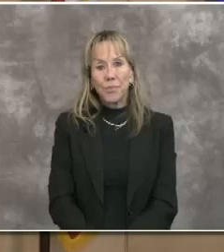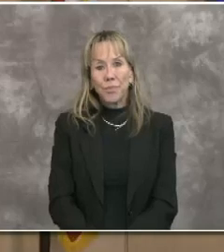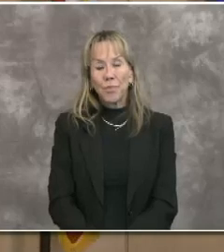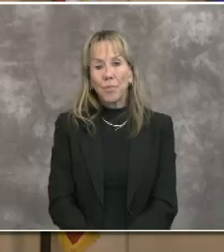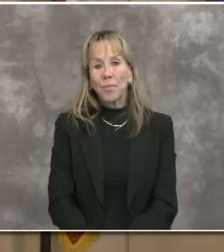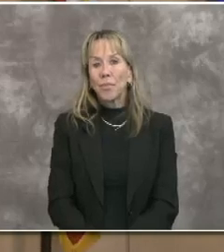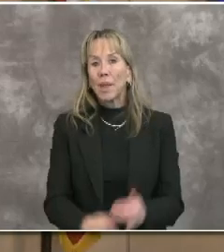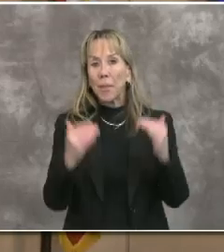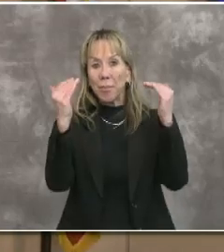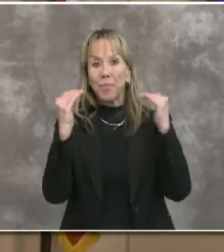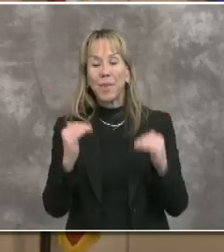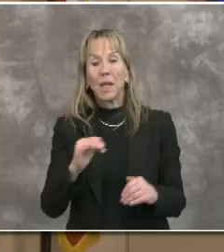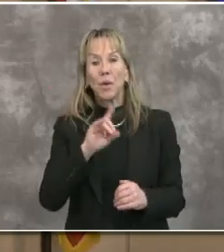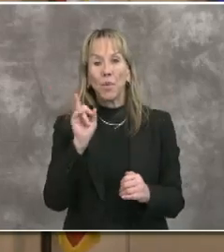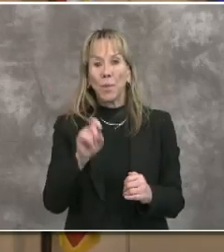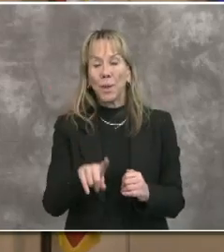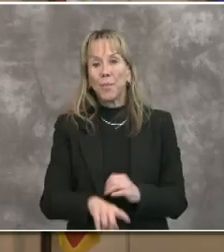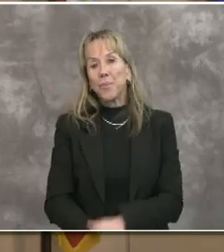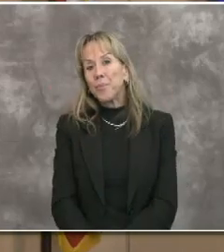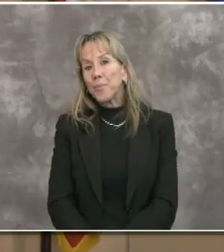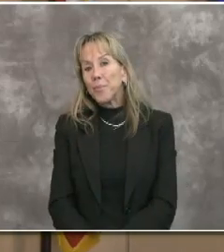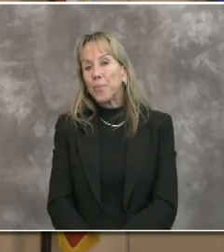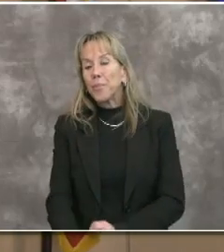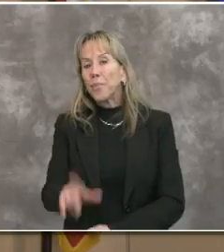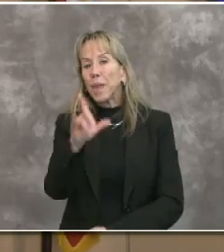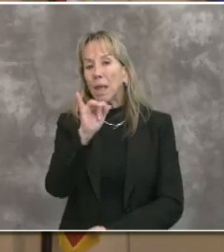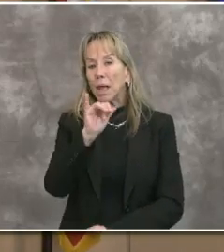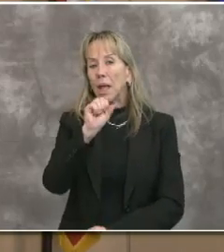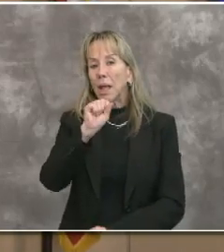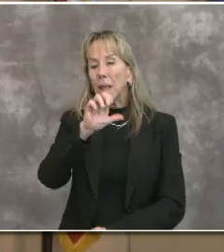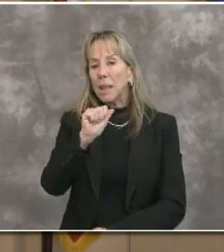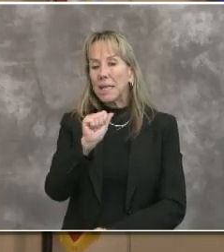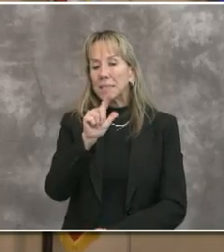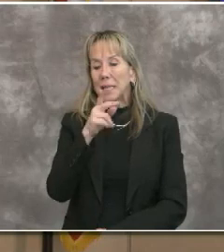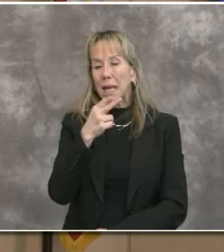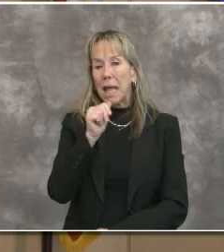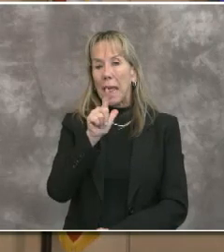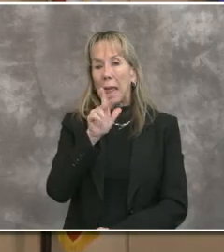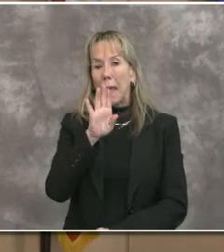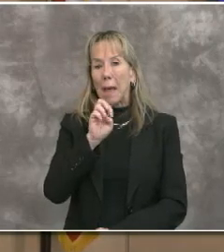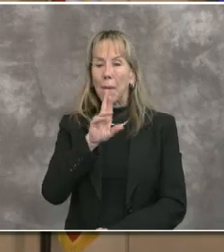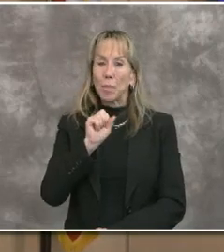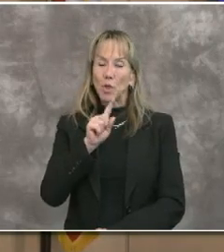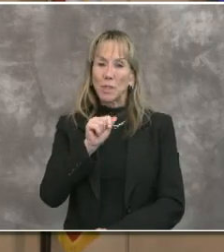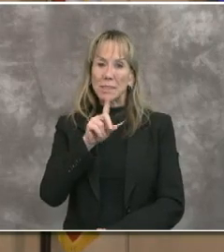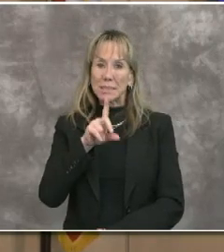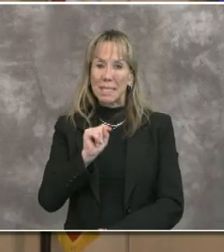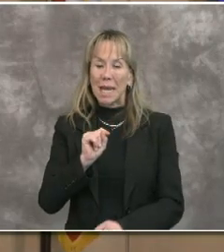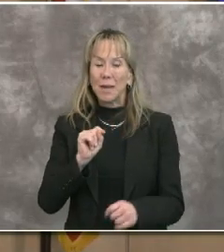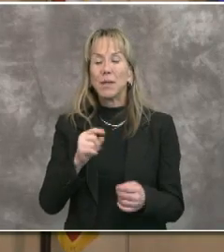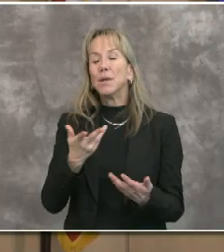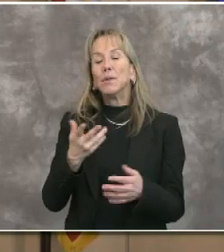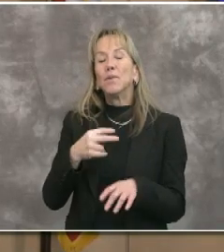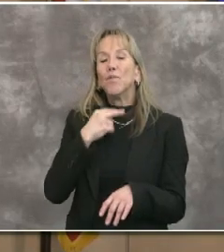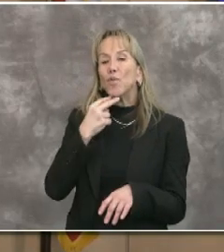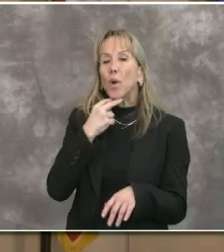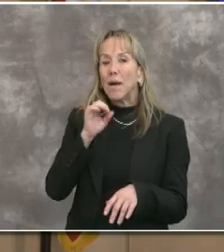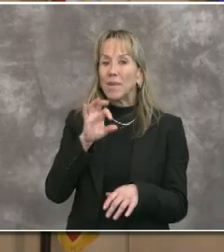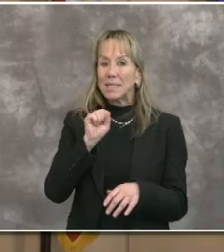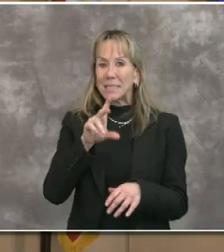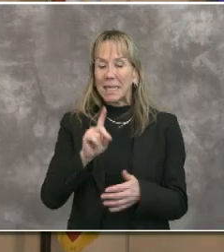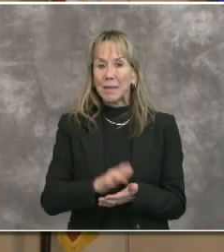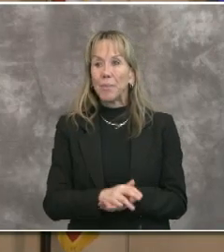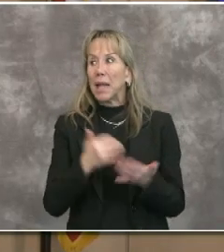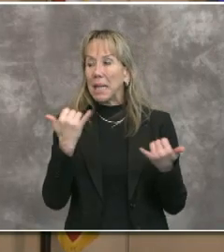Okay, we'll go to the next question. Yes, this is from Lisa Halverstadt, Voice of San Diego. As homeless San Diegans move out of county